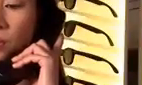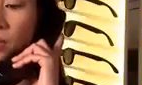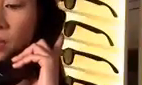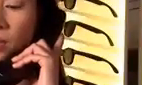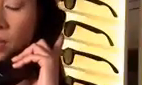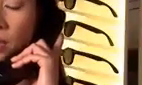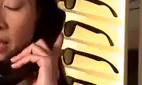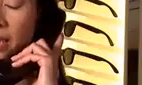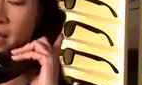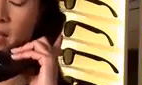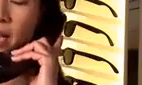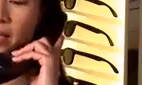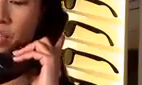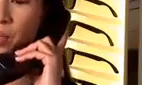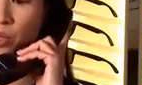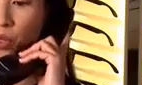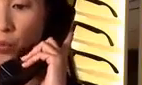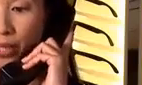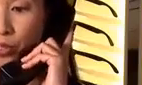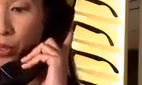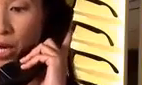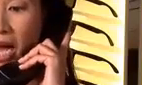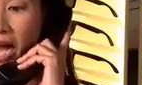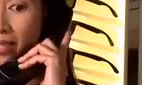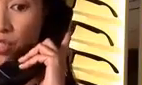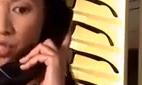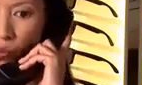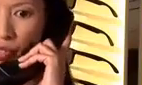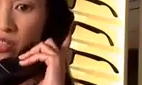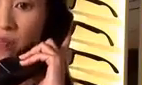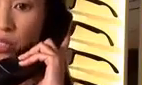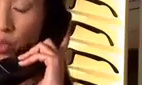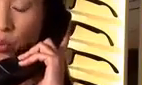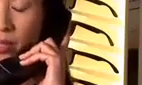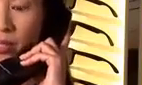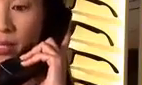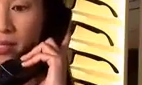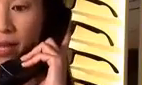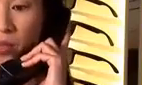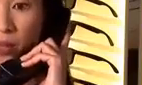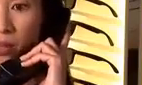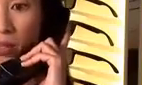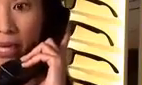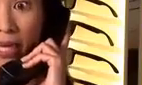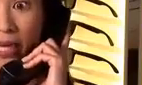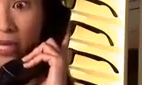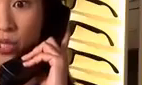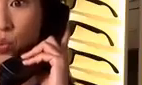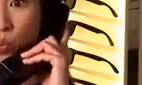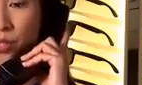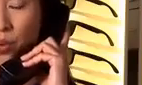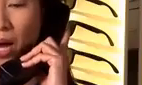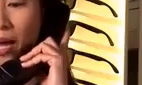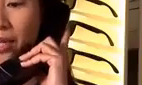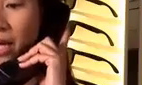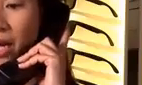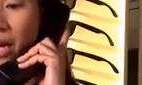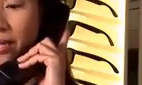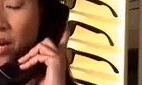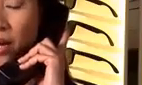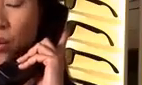Office. This is Eric. Yes, I need to meet with your appraiser. I just received my new real estate tax bill, and it's way too